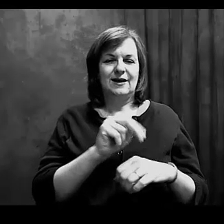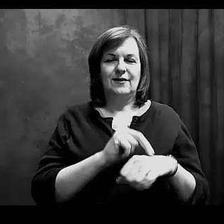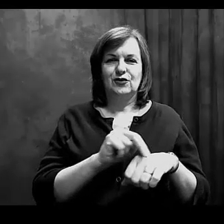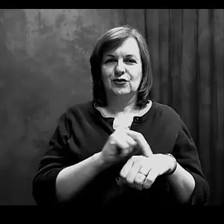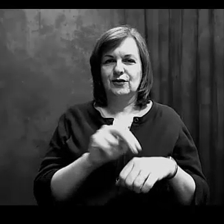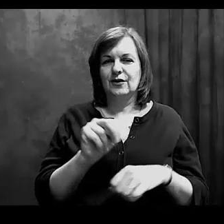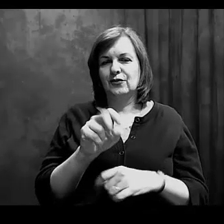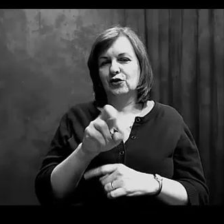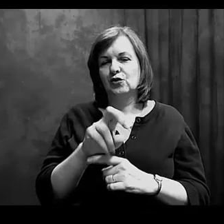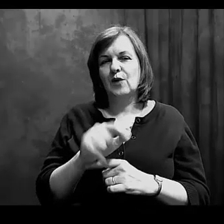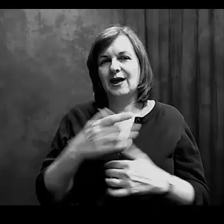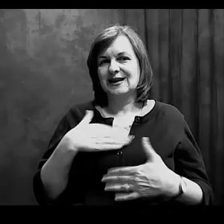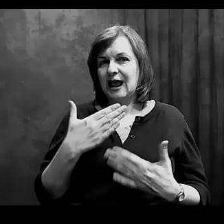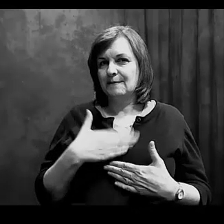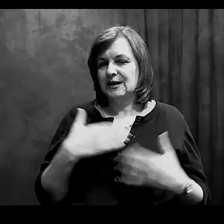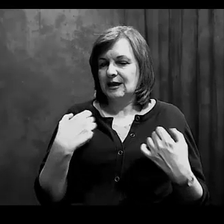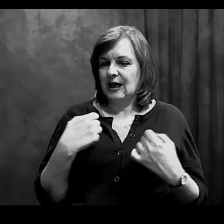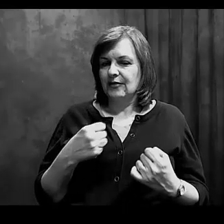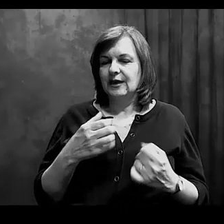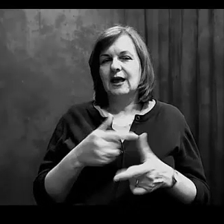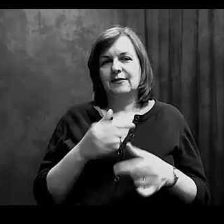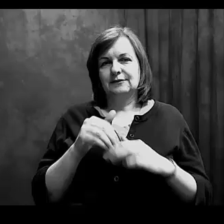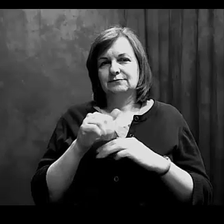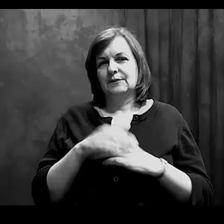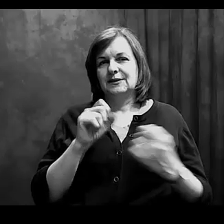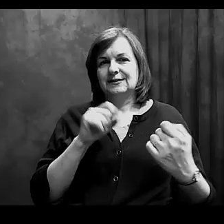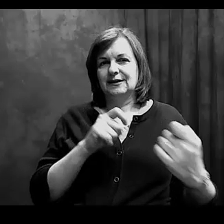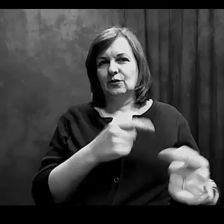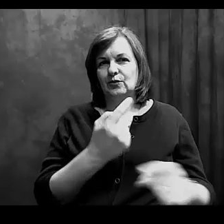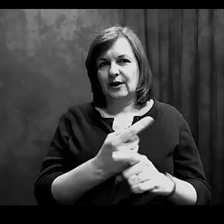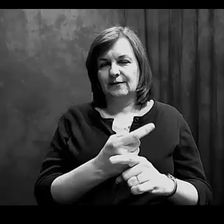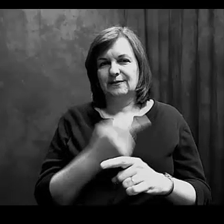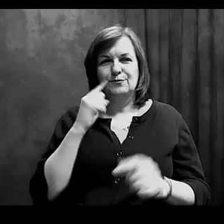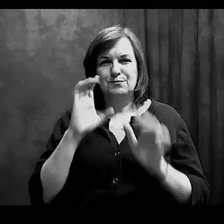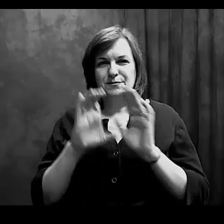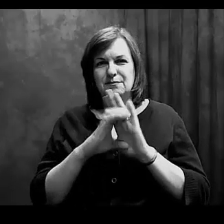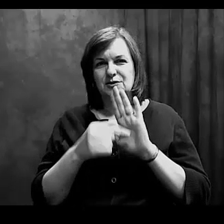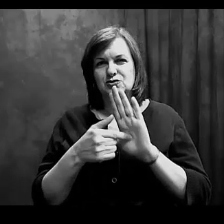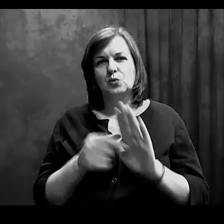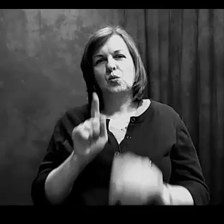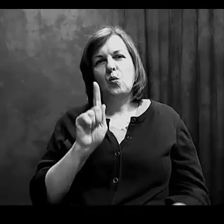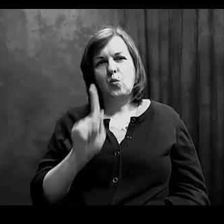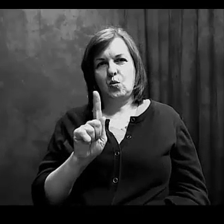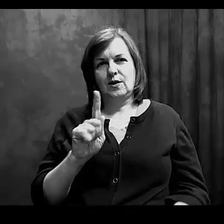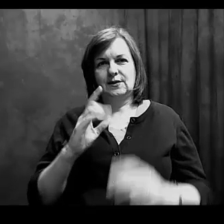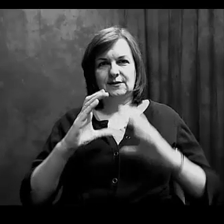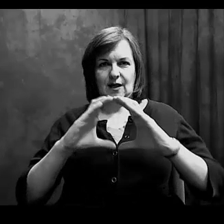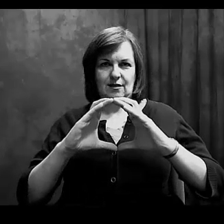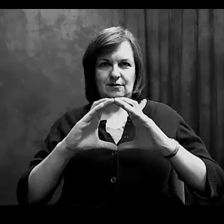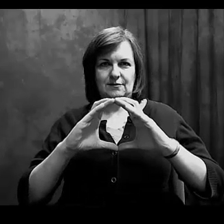happy and conducting signals properly. This is one cell.